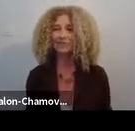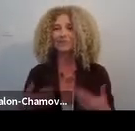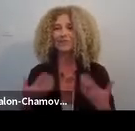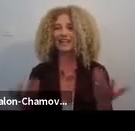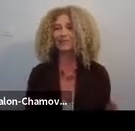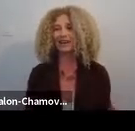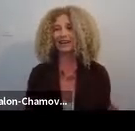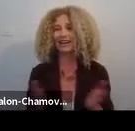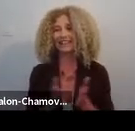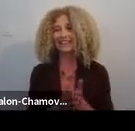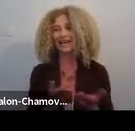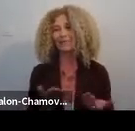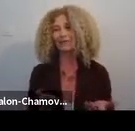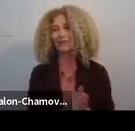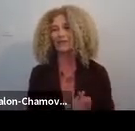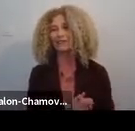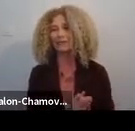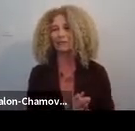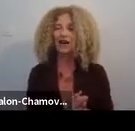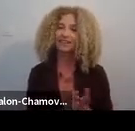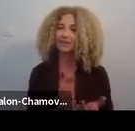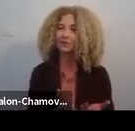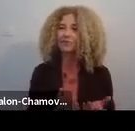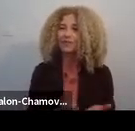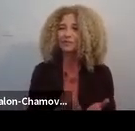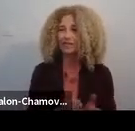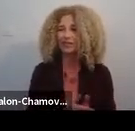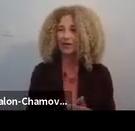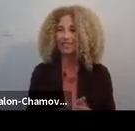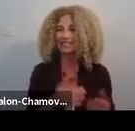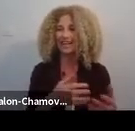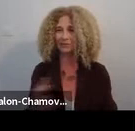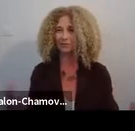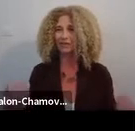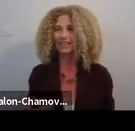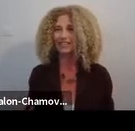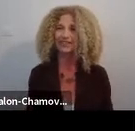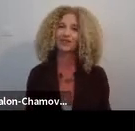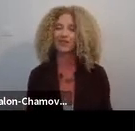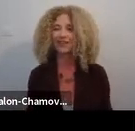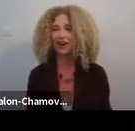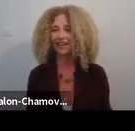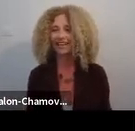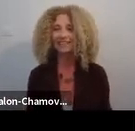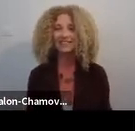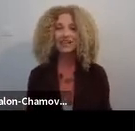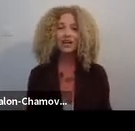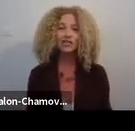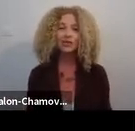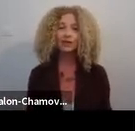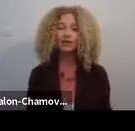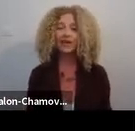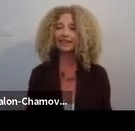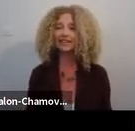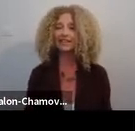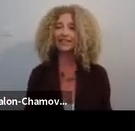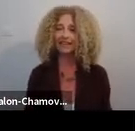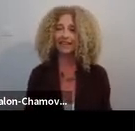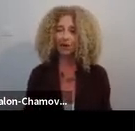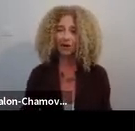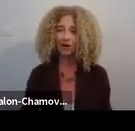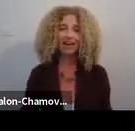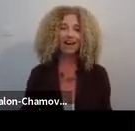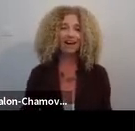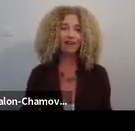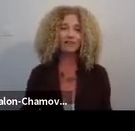that bringing an example from one of our broadcasts wouldn't be so accessible in the current audience. So I created a little